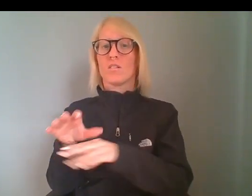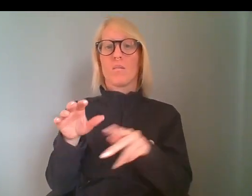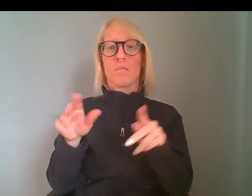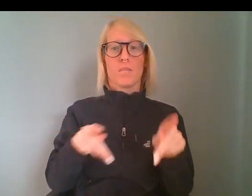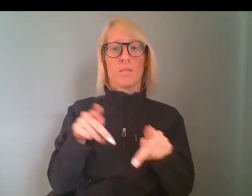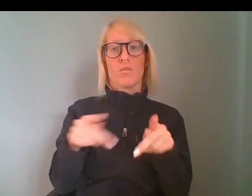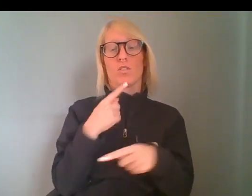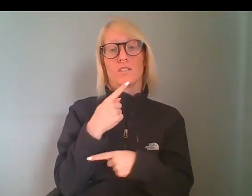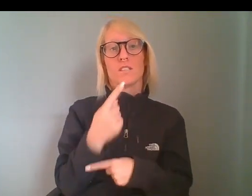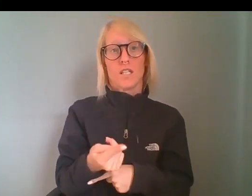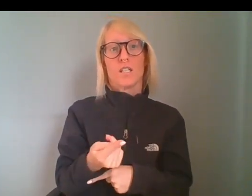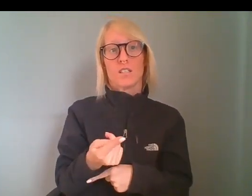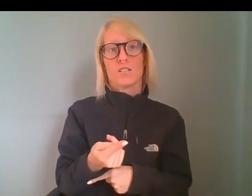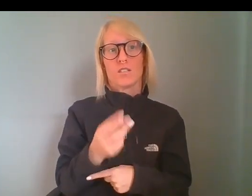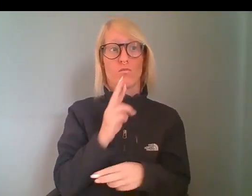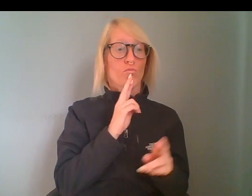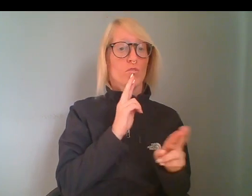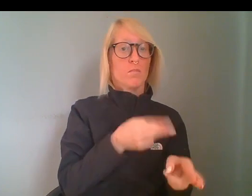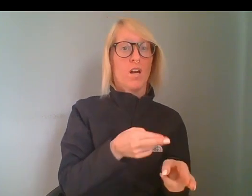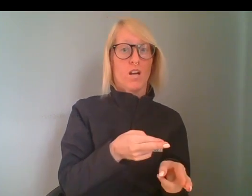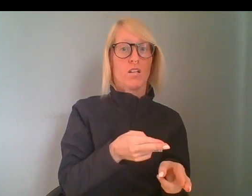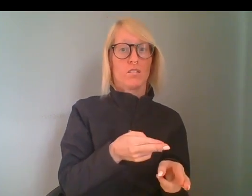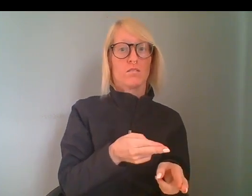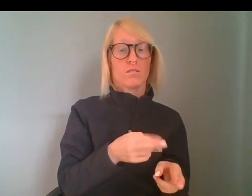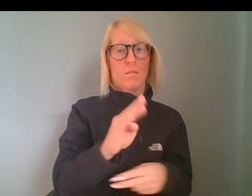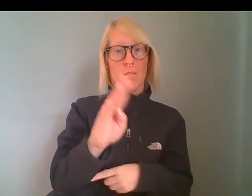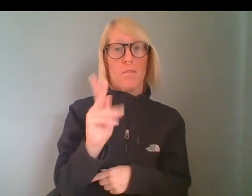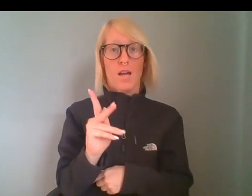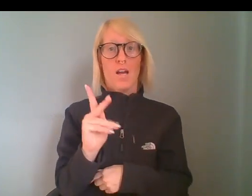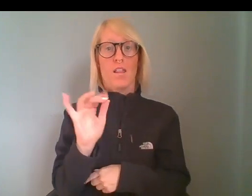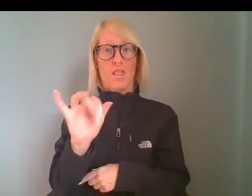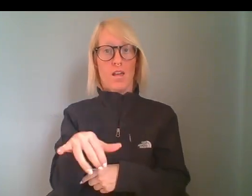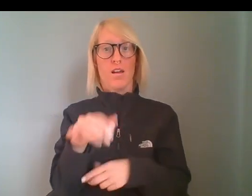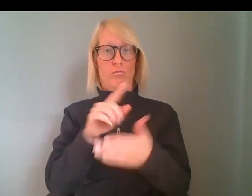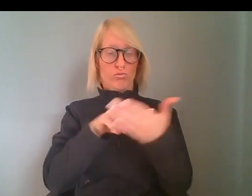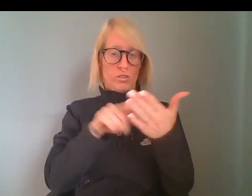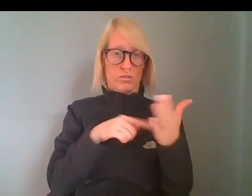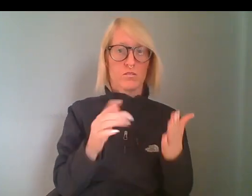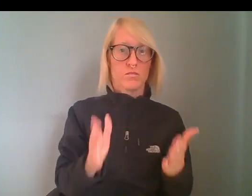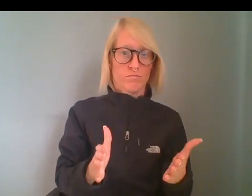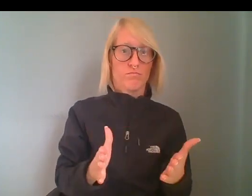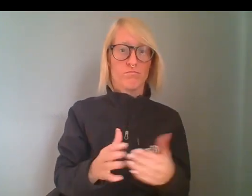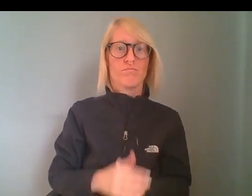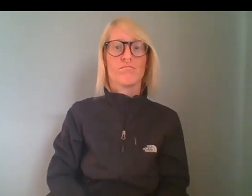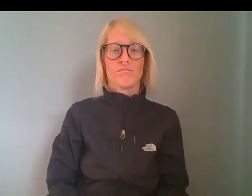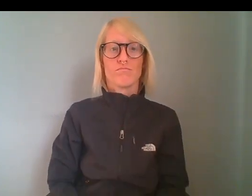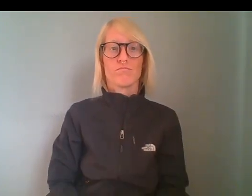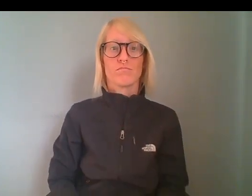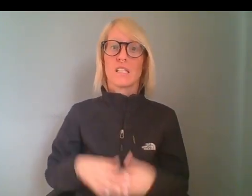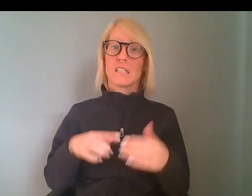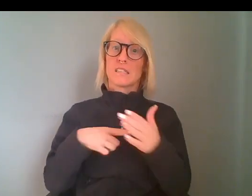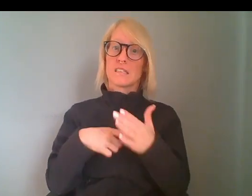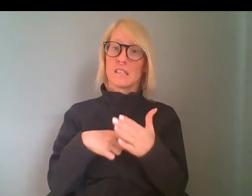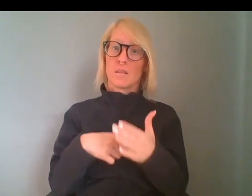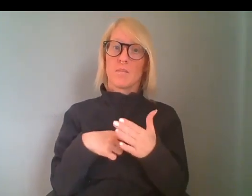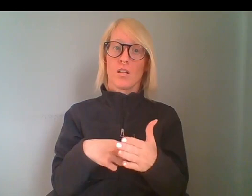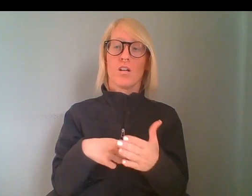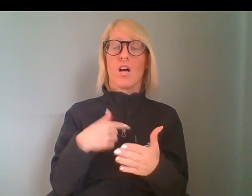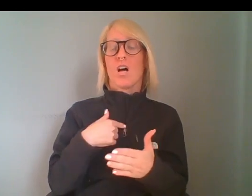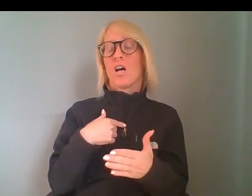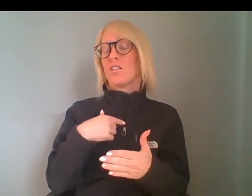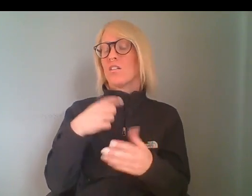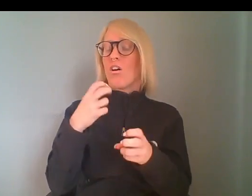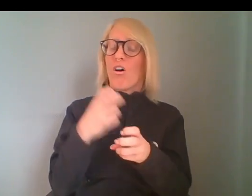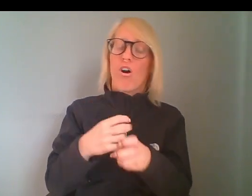you have a medium to respond back. And I'll give you an example of this. I had a company where I was having some trouble with customer support. I